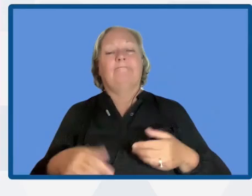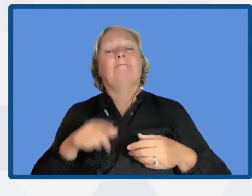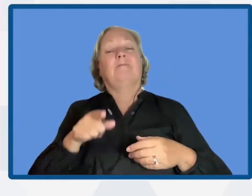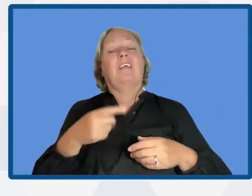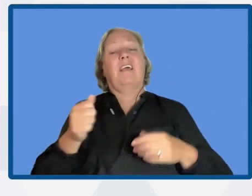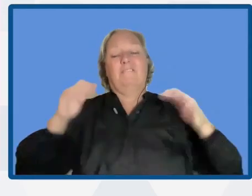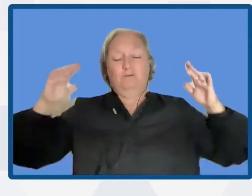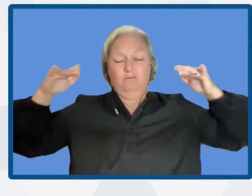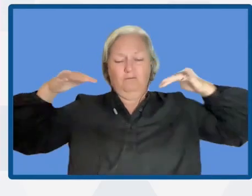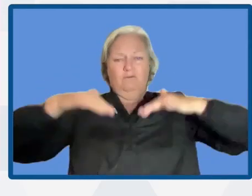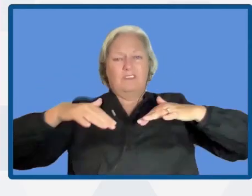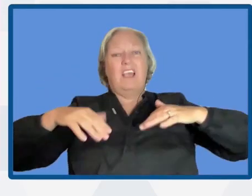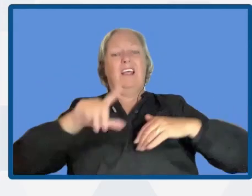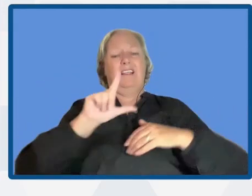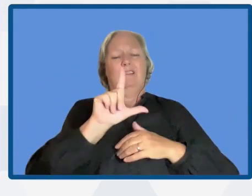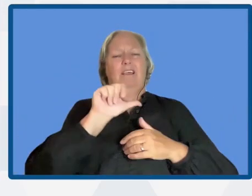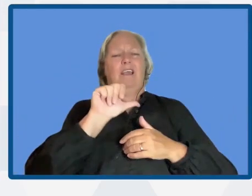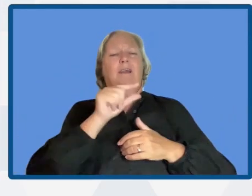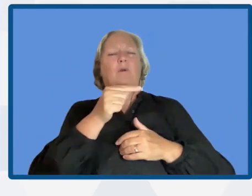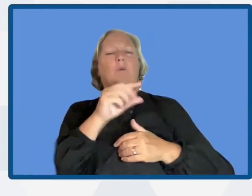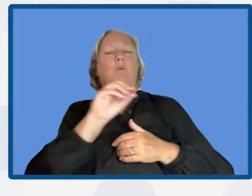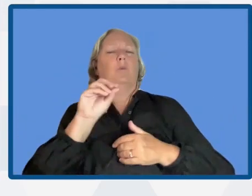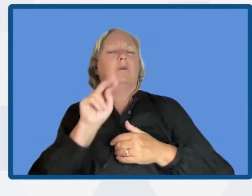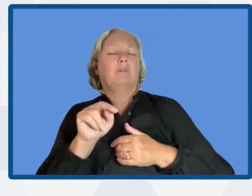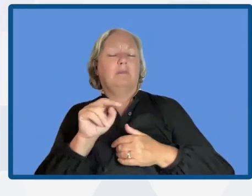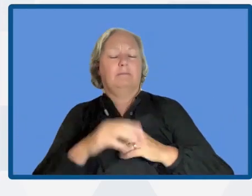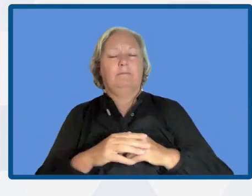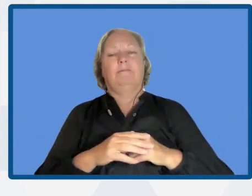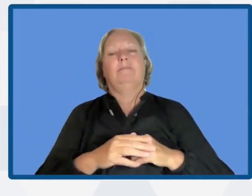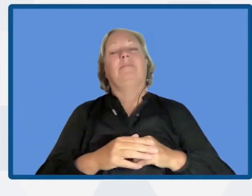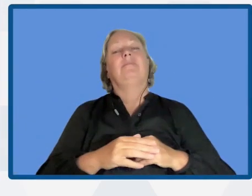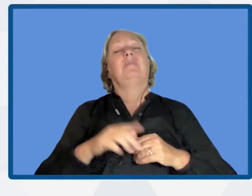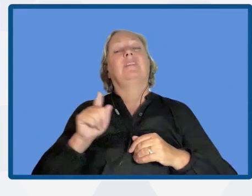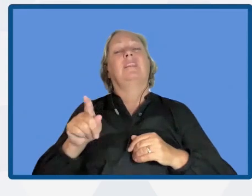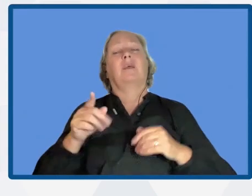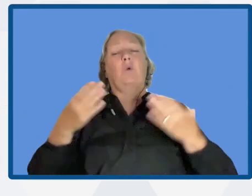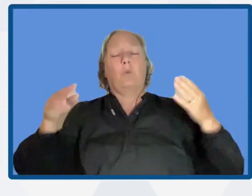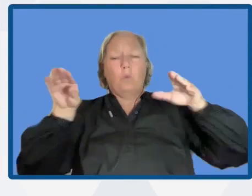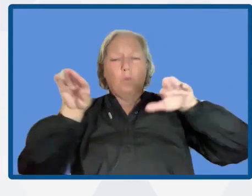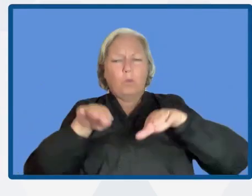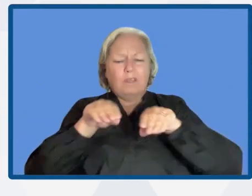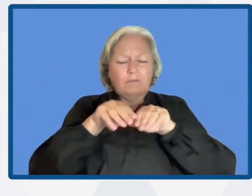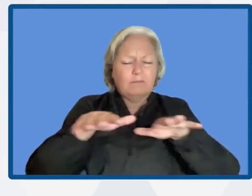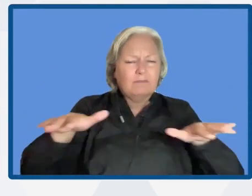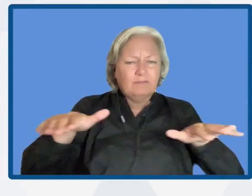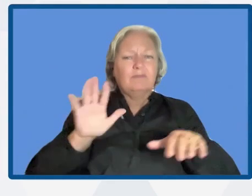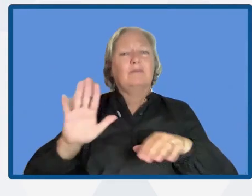glacier lagoons. The Institute for Glacier Research identified